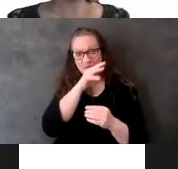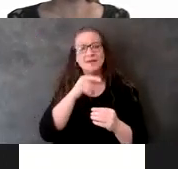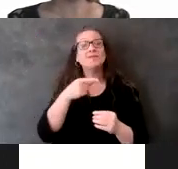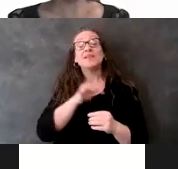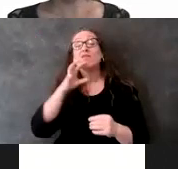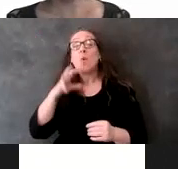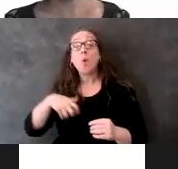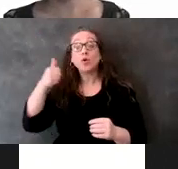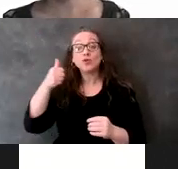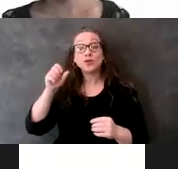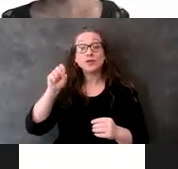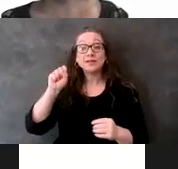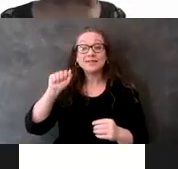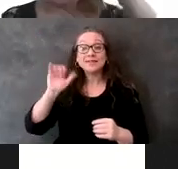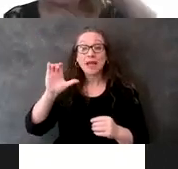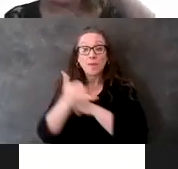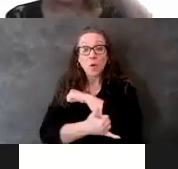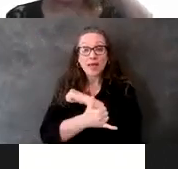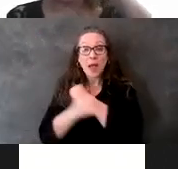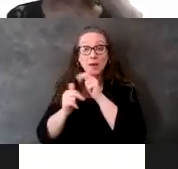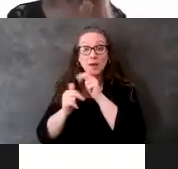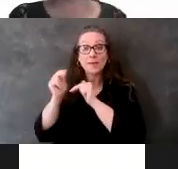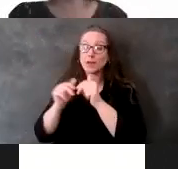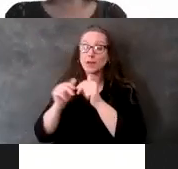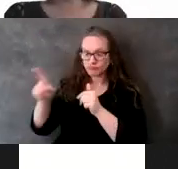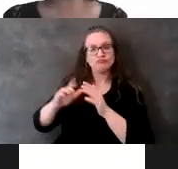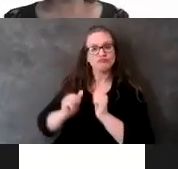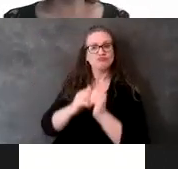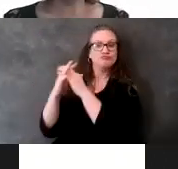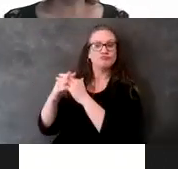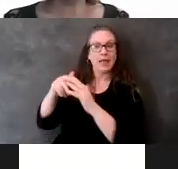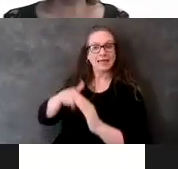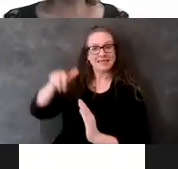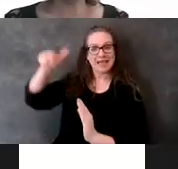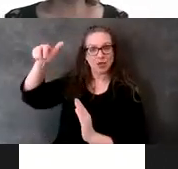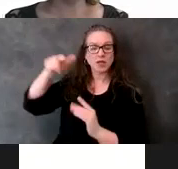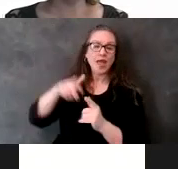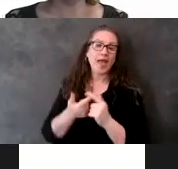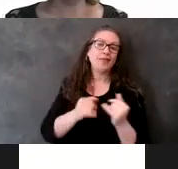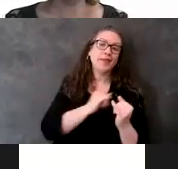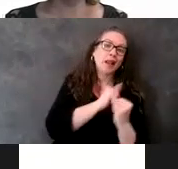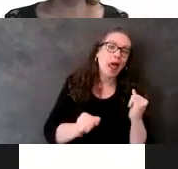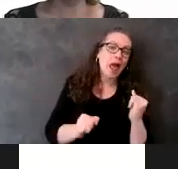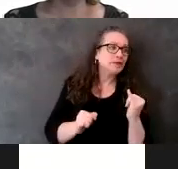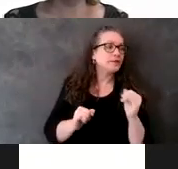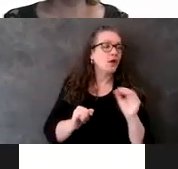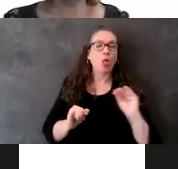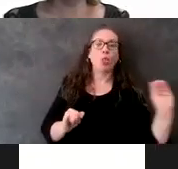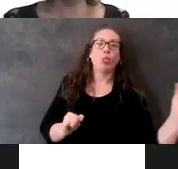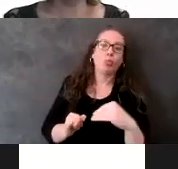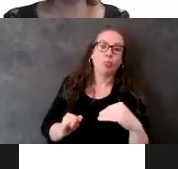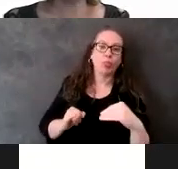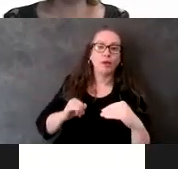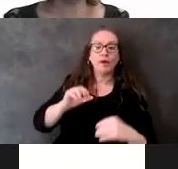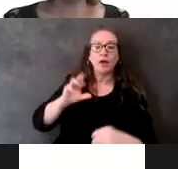good example. They were built with stairs, and ramps were added later as an afterthought. Very expensive, often very